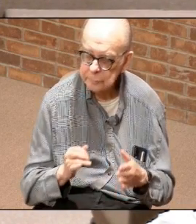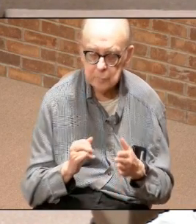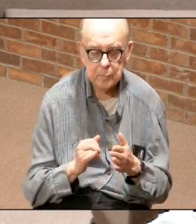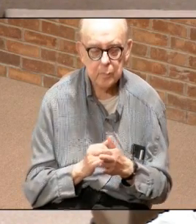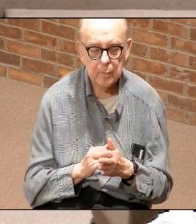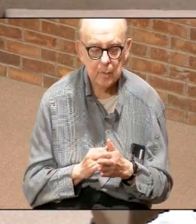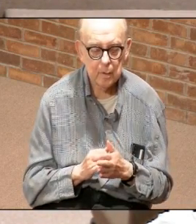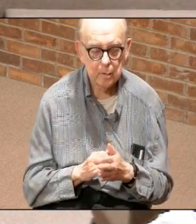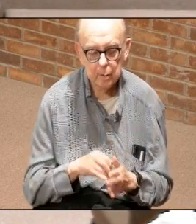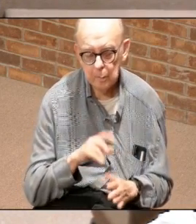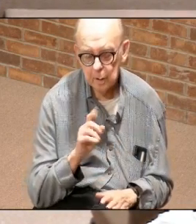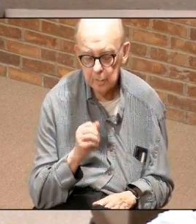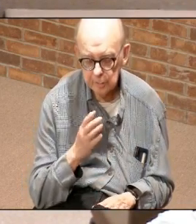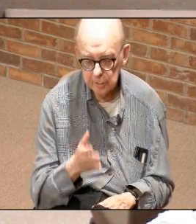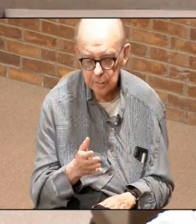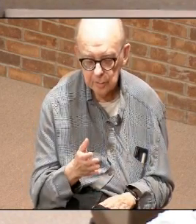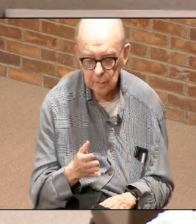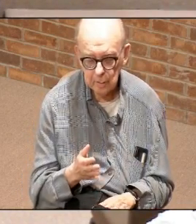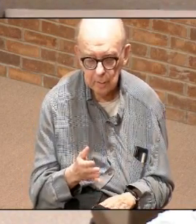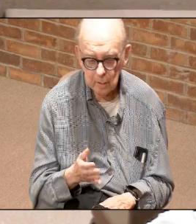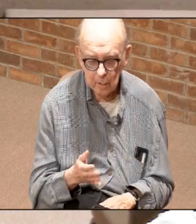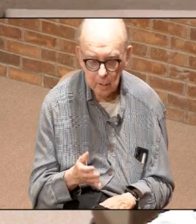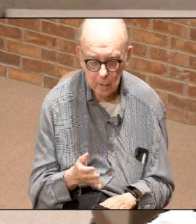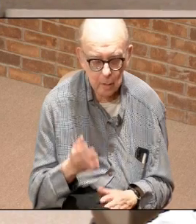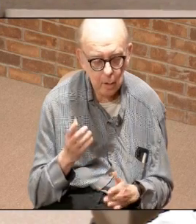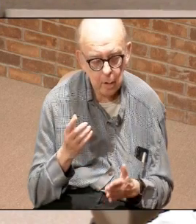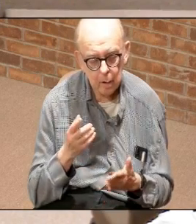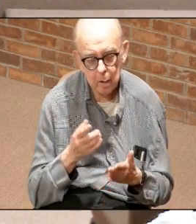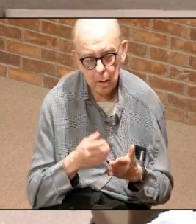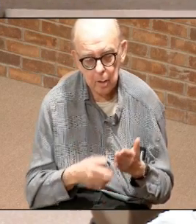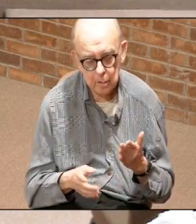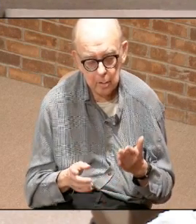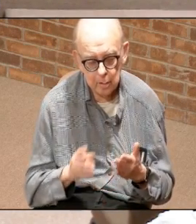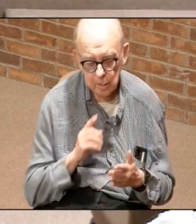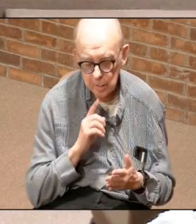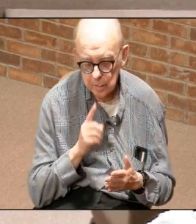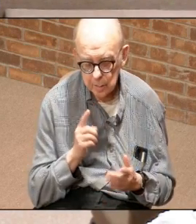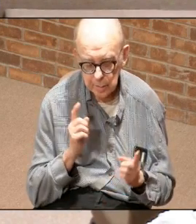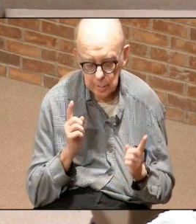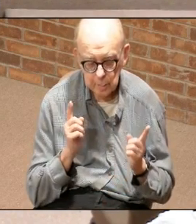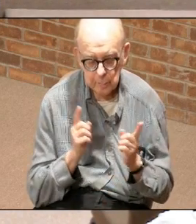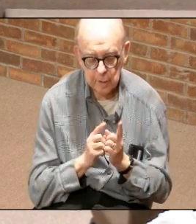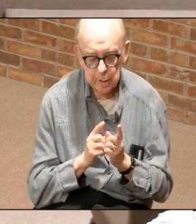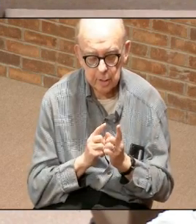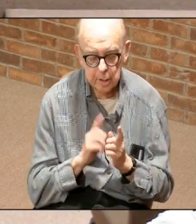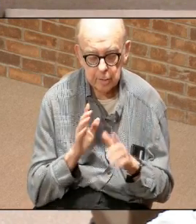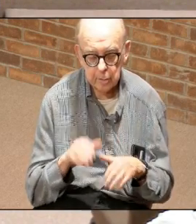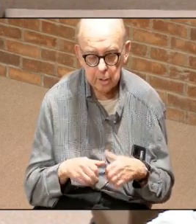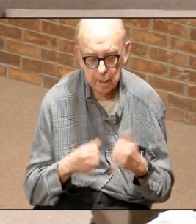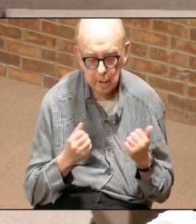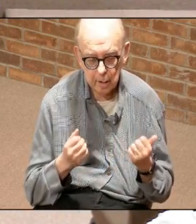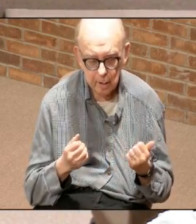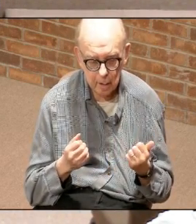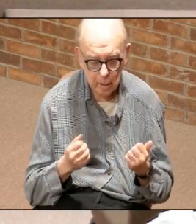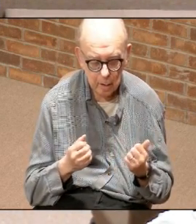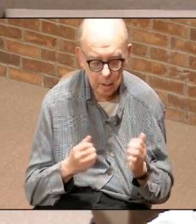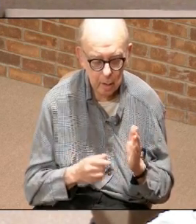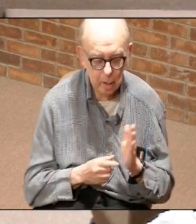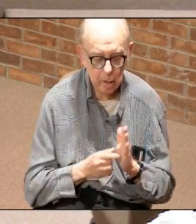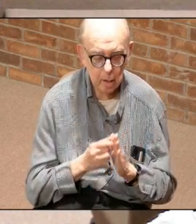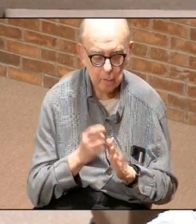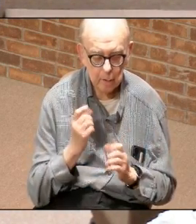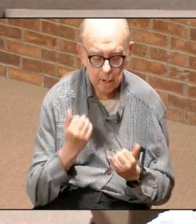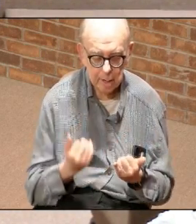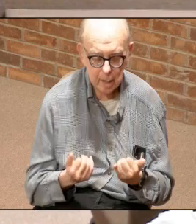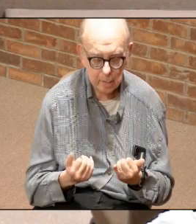this. My question to you is this. What are you facing in your life, a giant